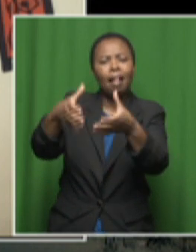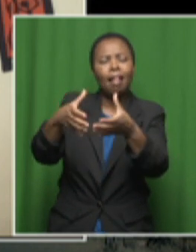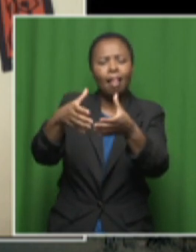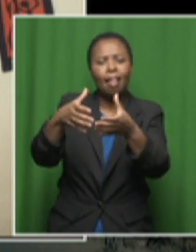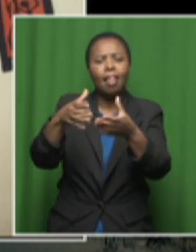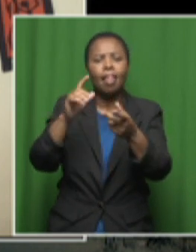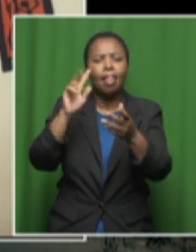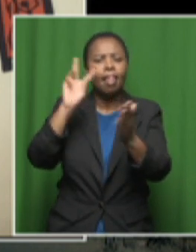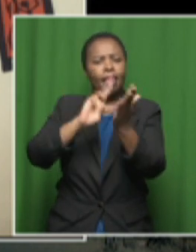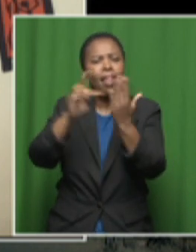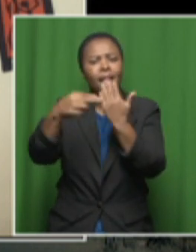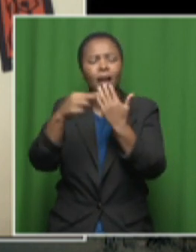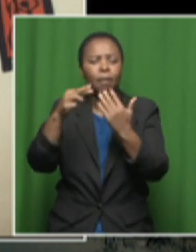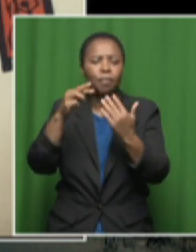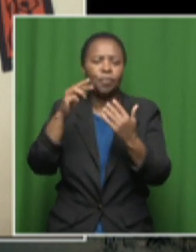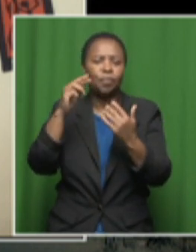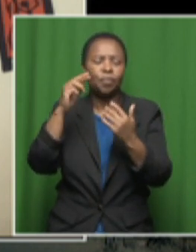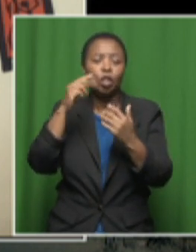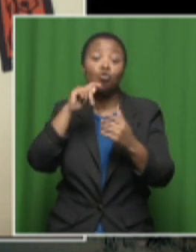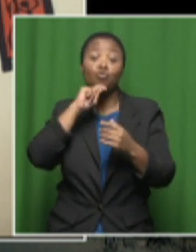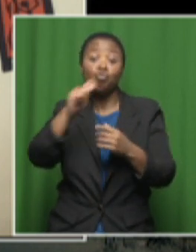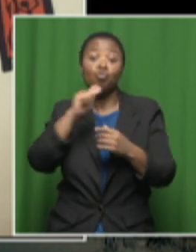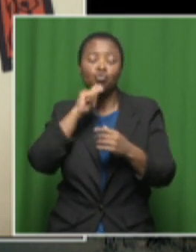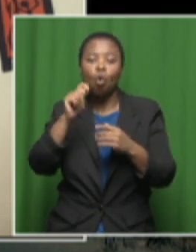abstract expressionism or realism?